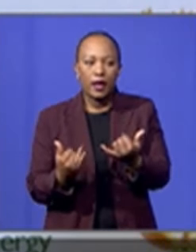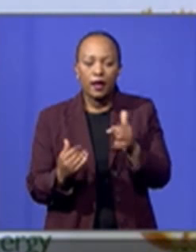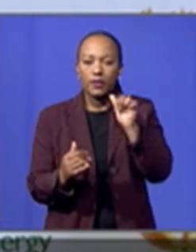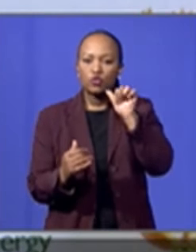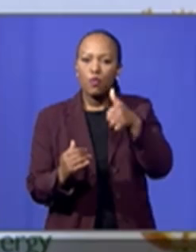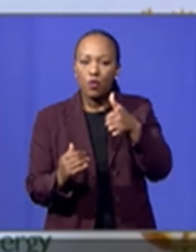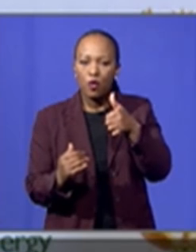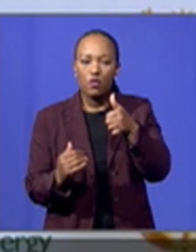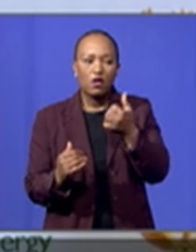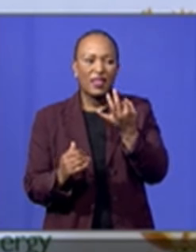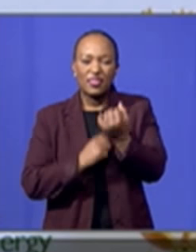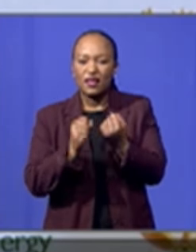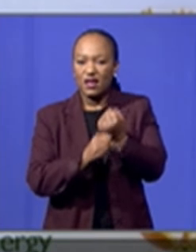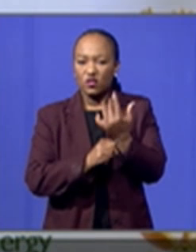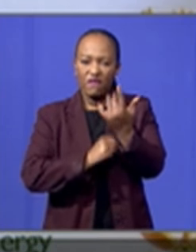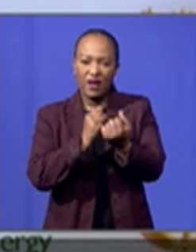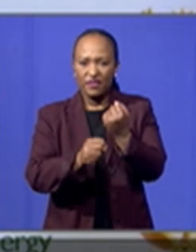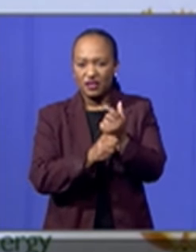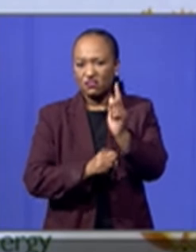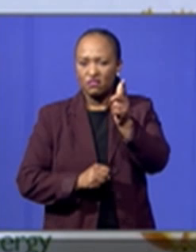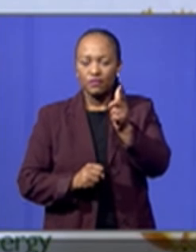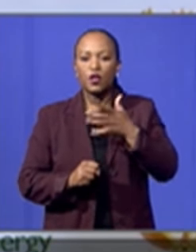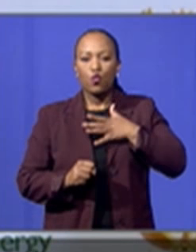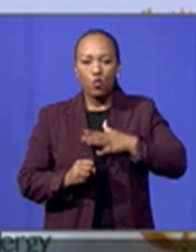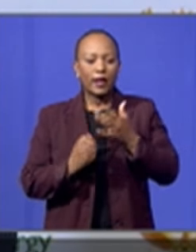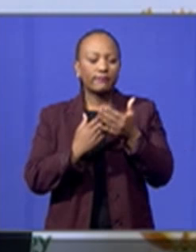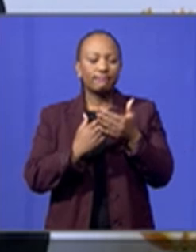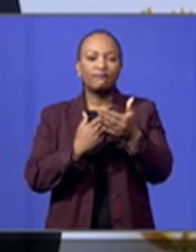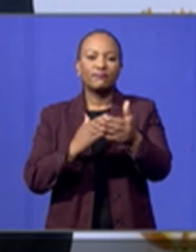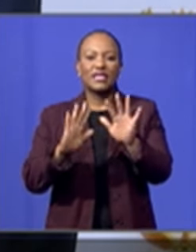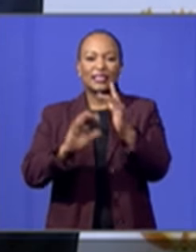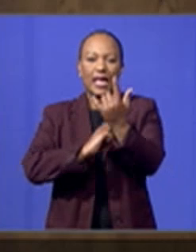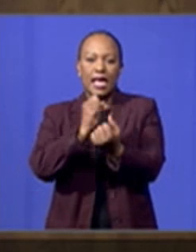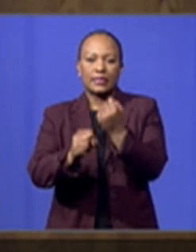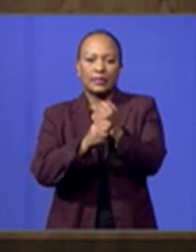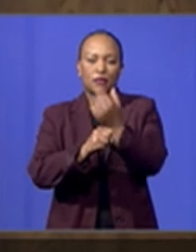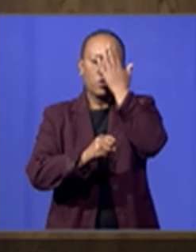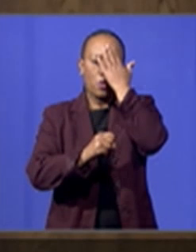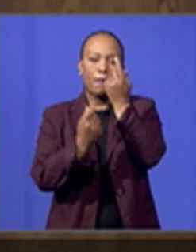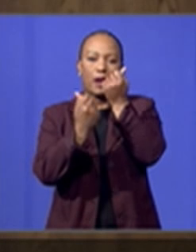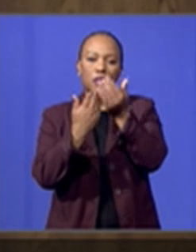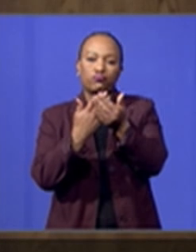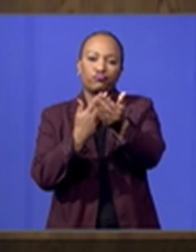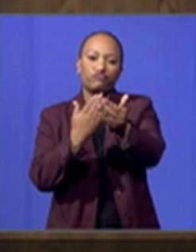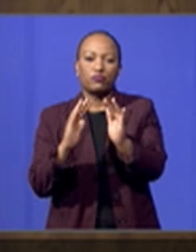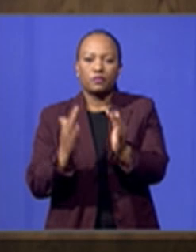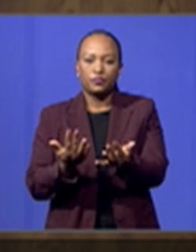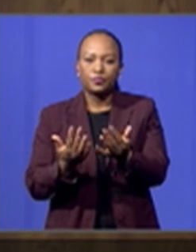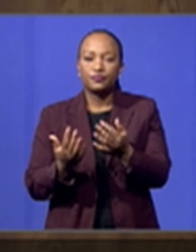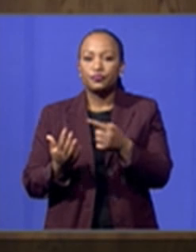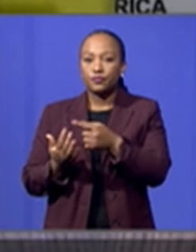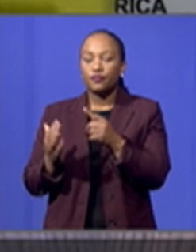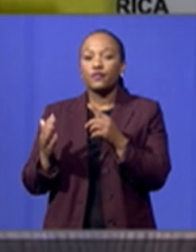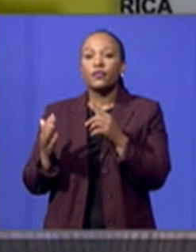only in 3 years' time or 5 years' time. We want to create a 10-year horizon. Tona wa lefapha la